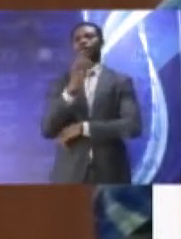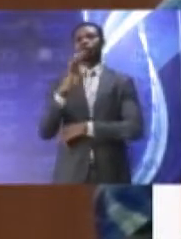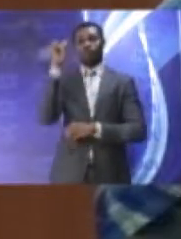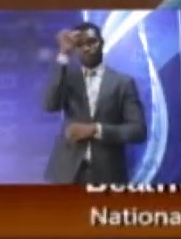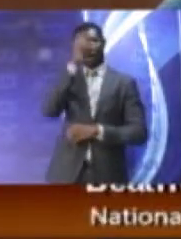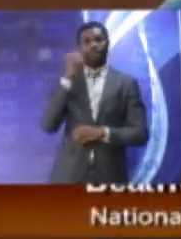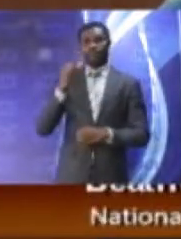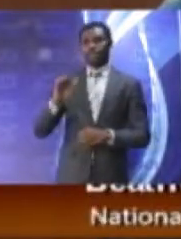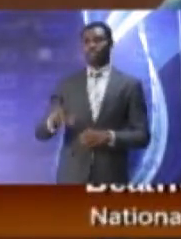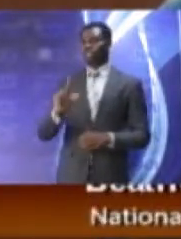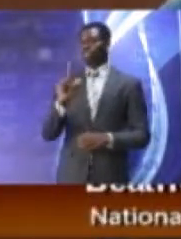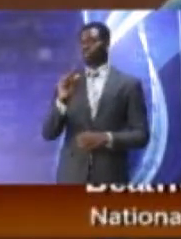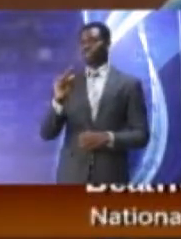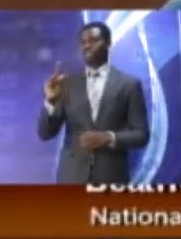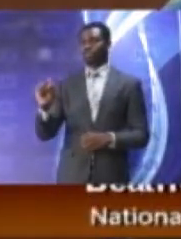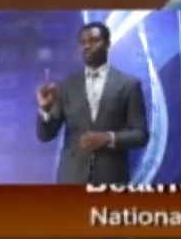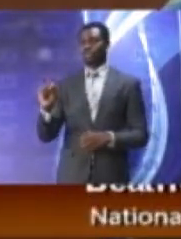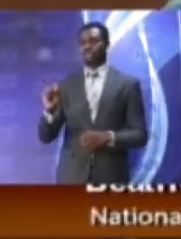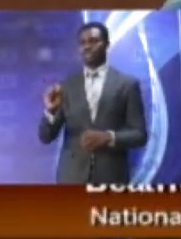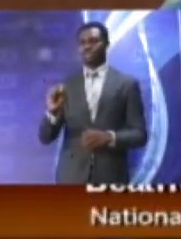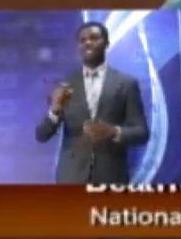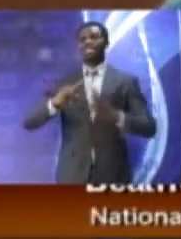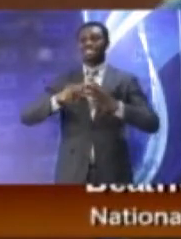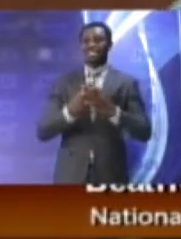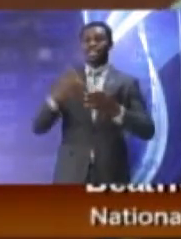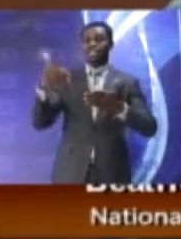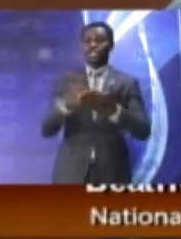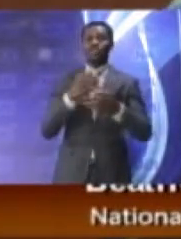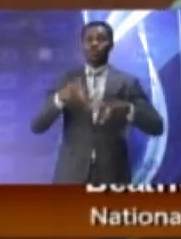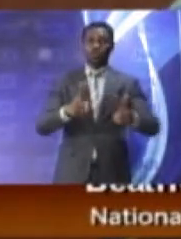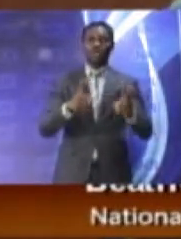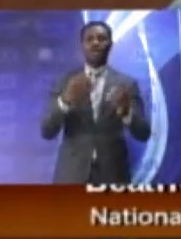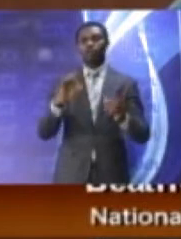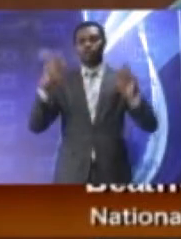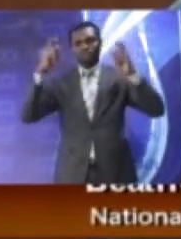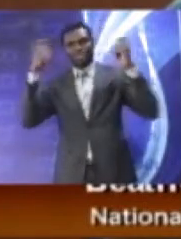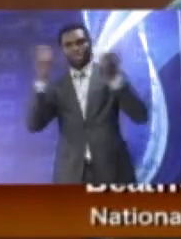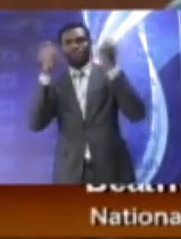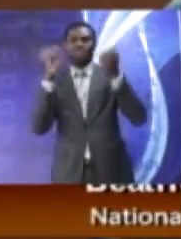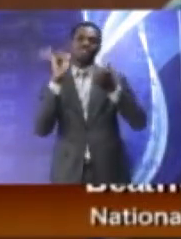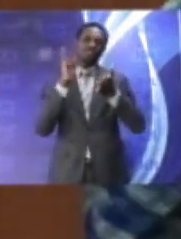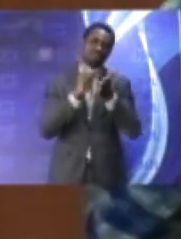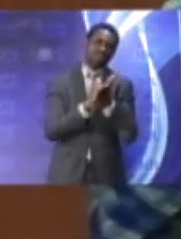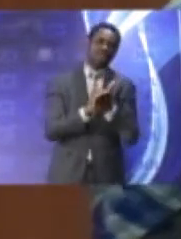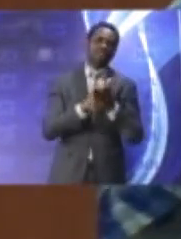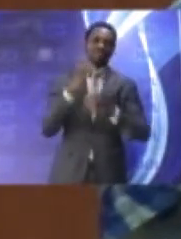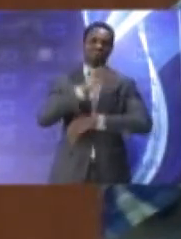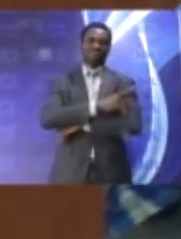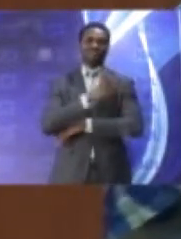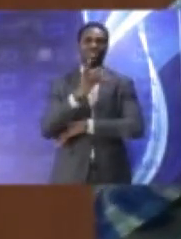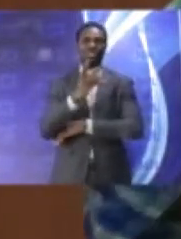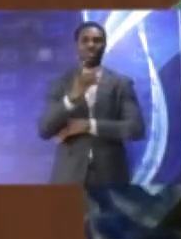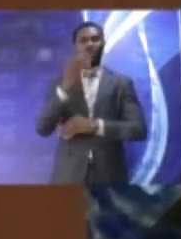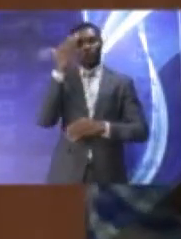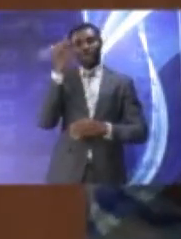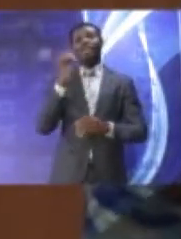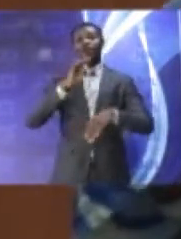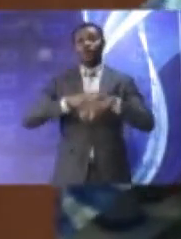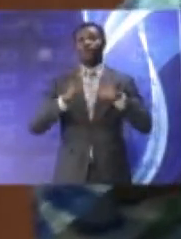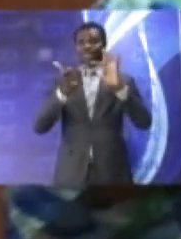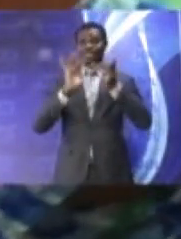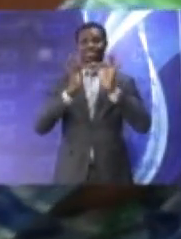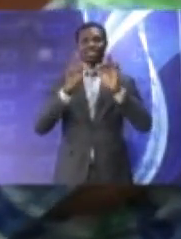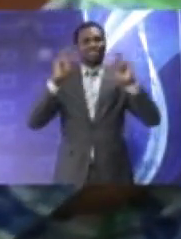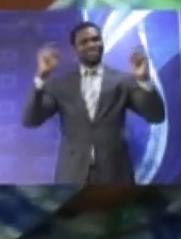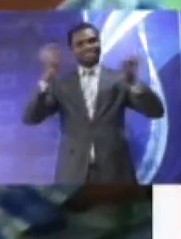2020 is taking a very radical approach to commemorating this event by going virtual. You could recall that